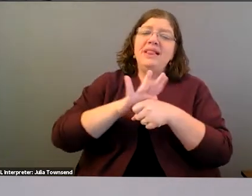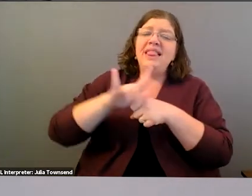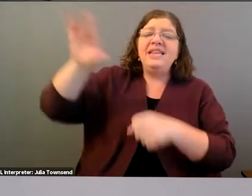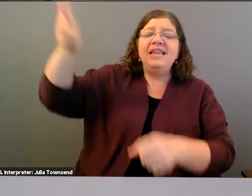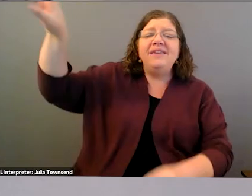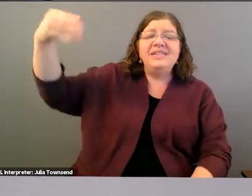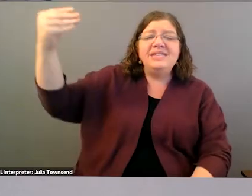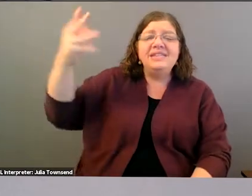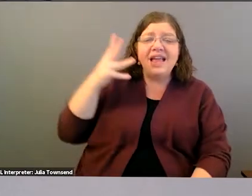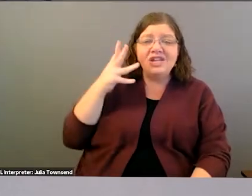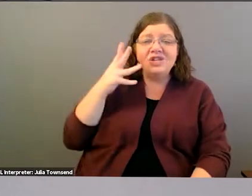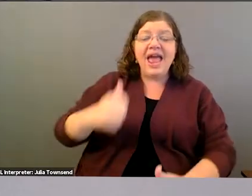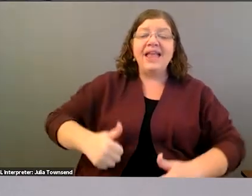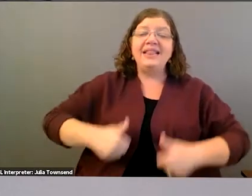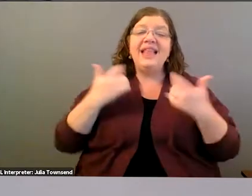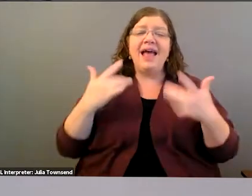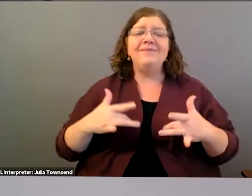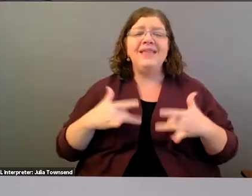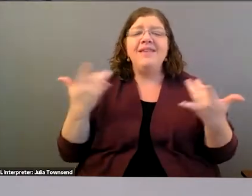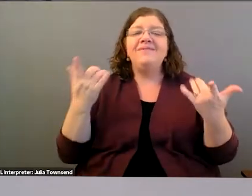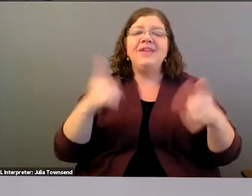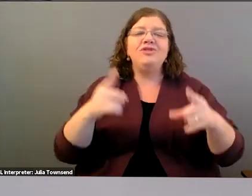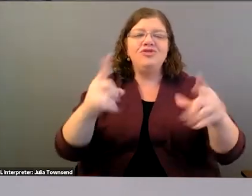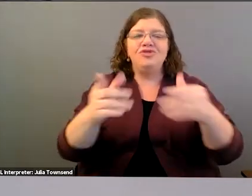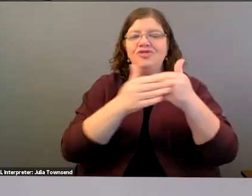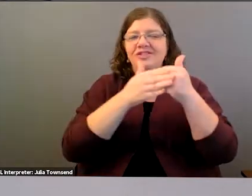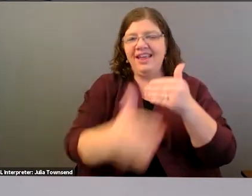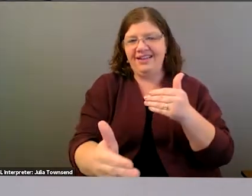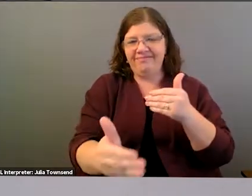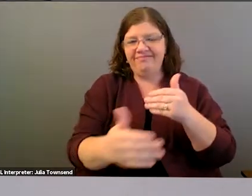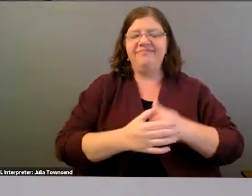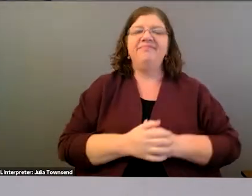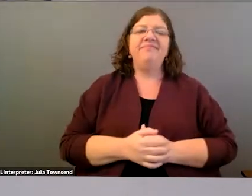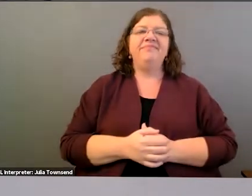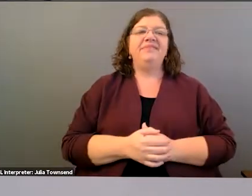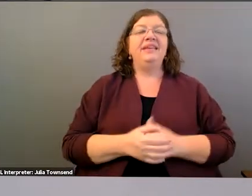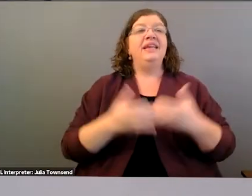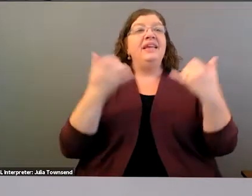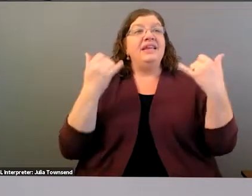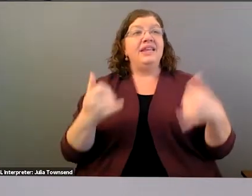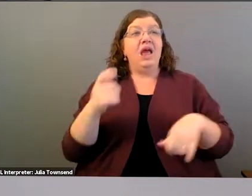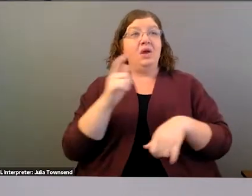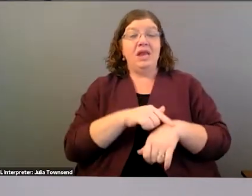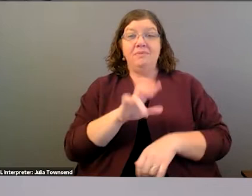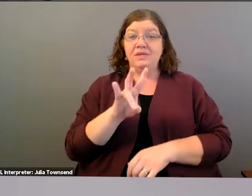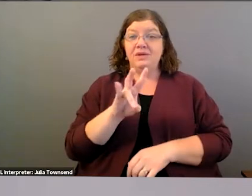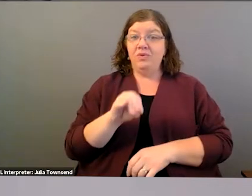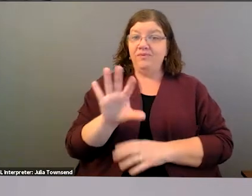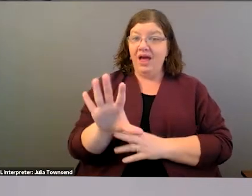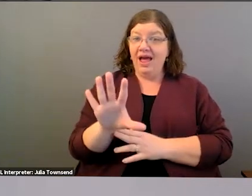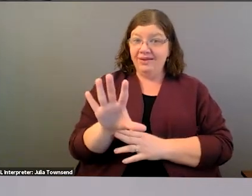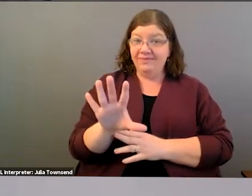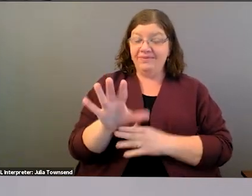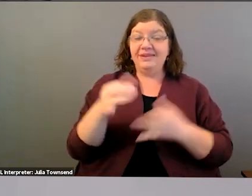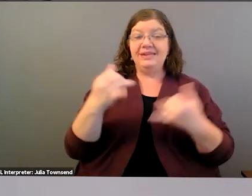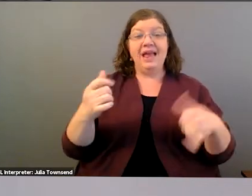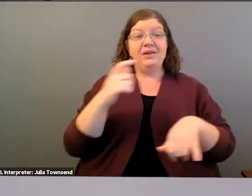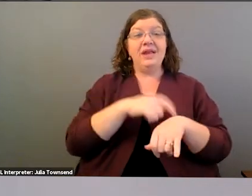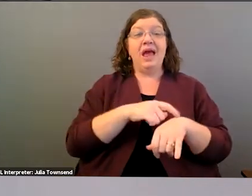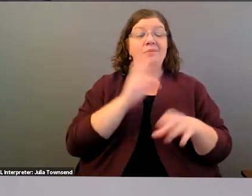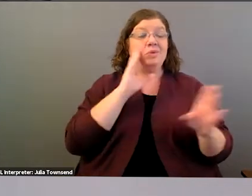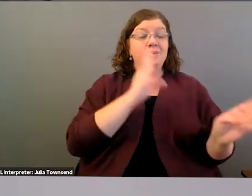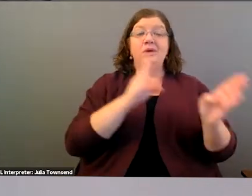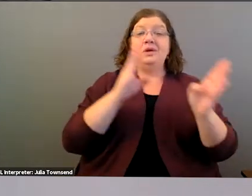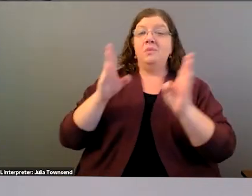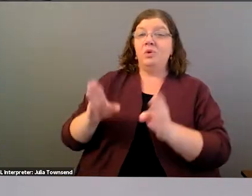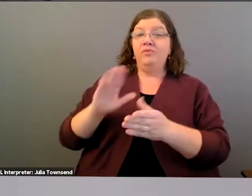and life's adventures ahead. So with that is 7:05, and I will say that it is now time to move to